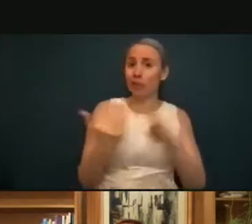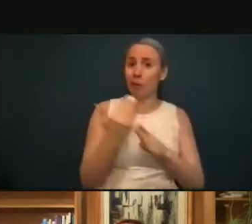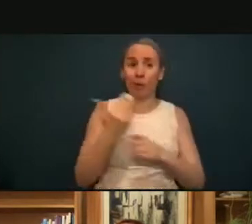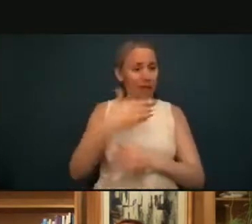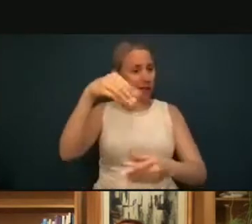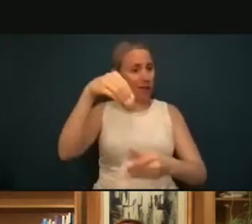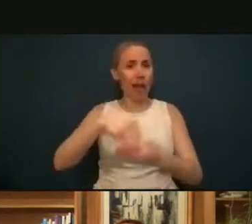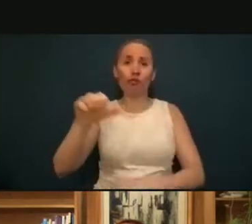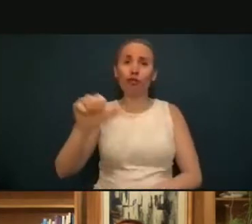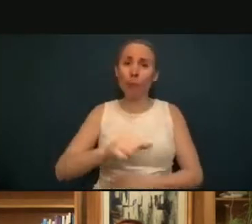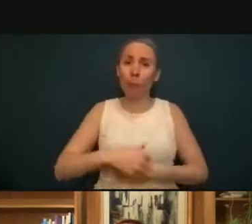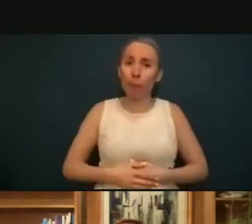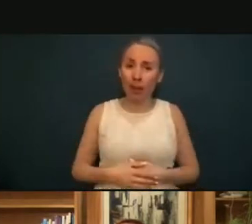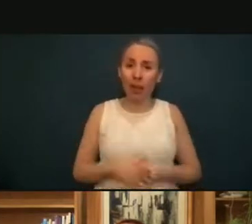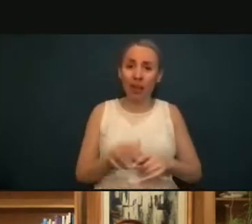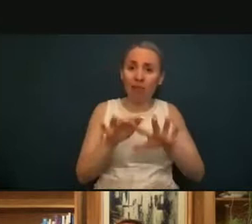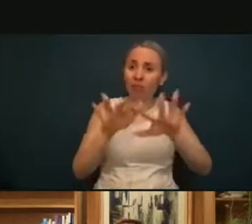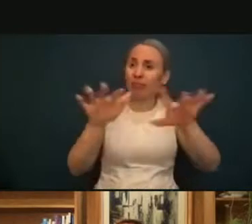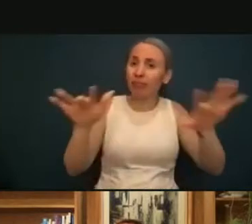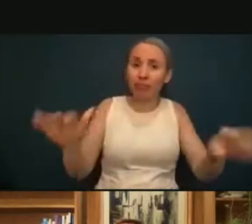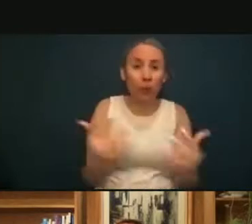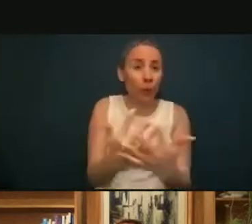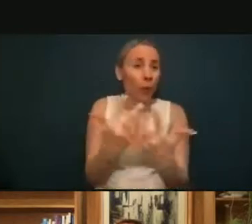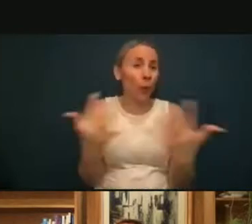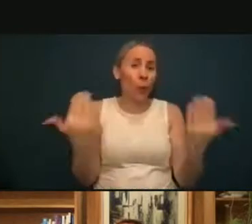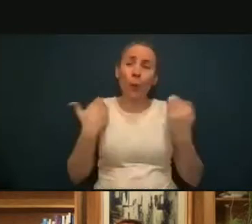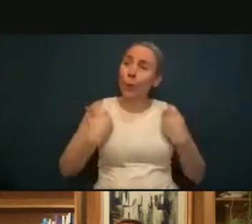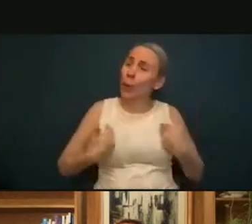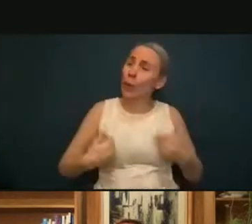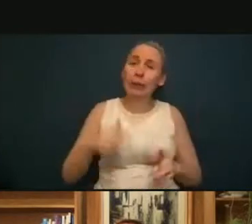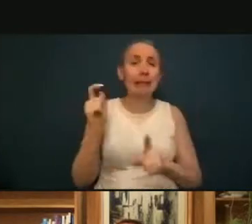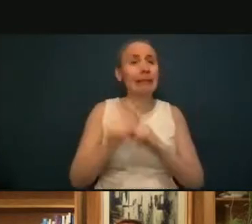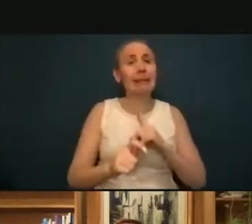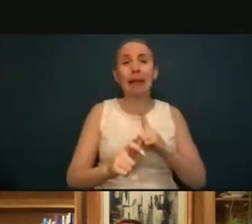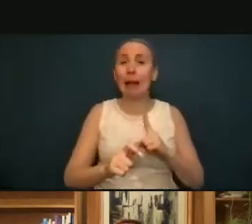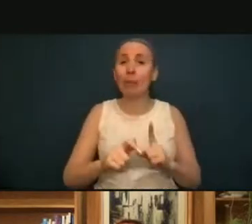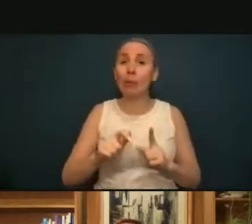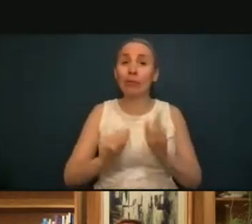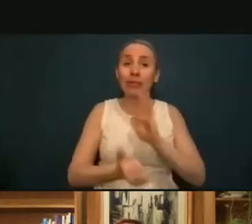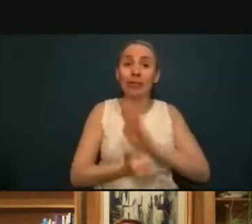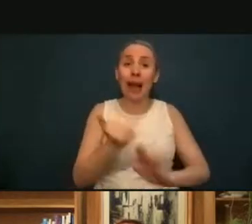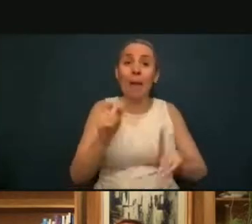talent is out there, but very often it's opportunity that isn't.